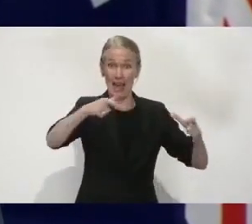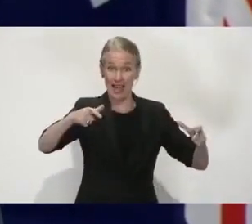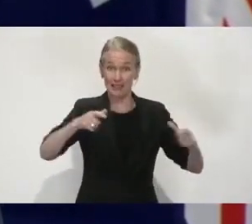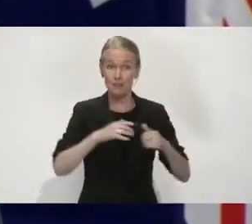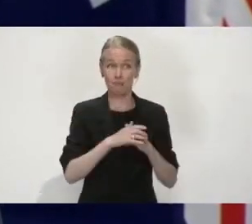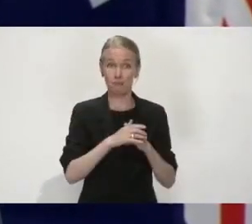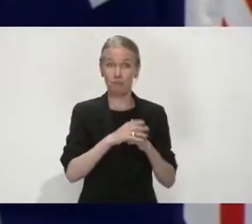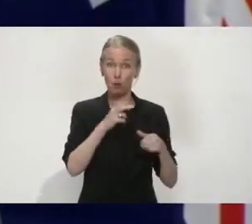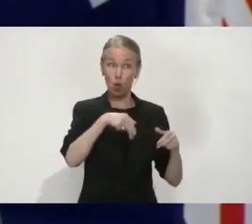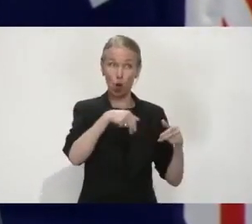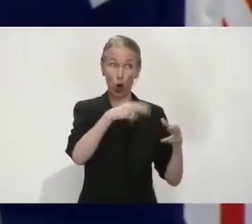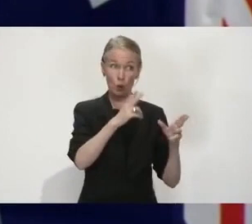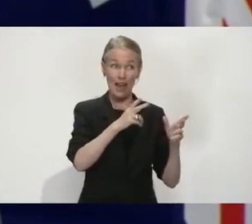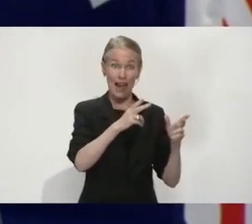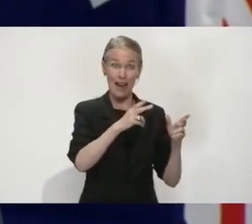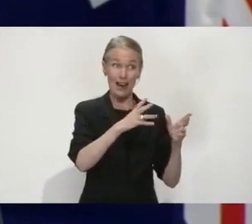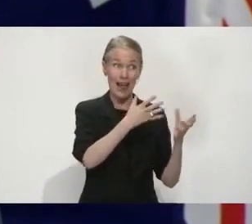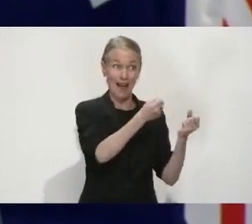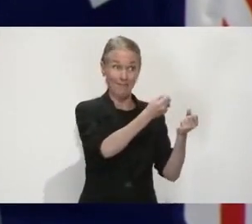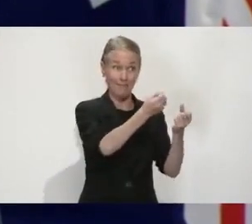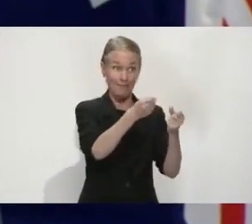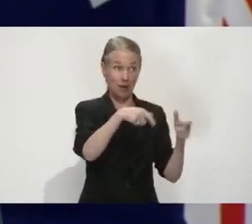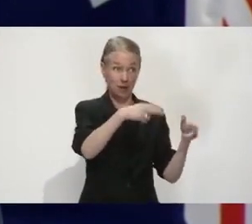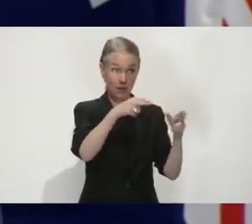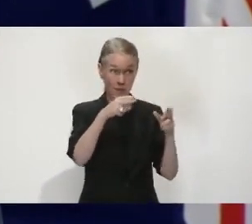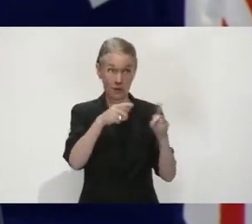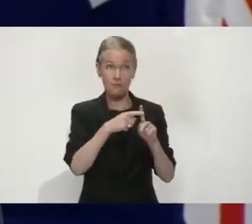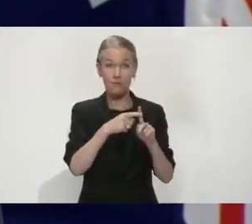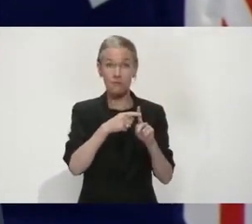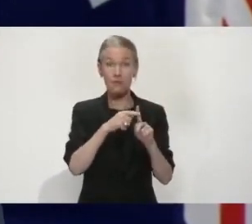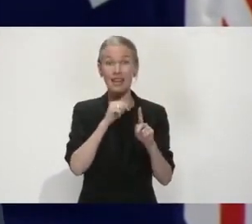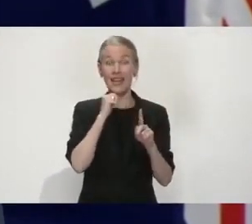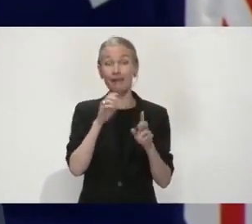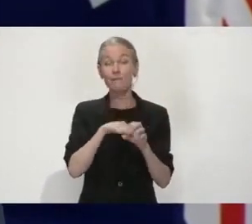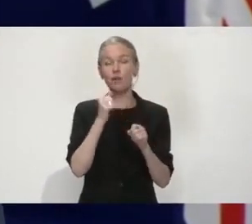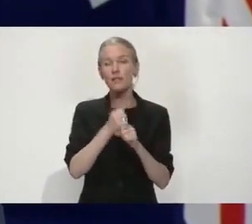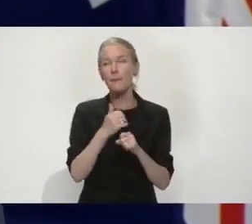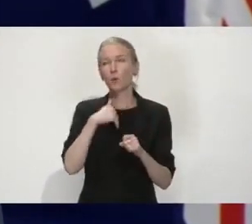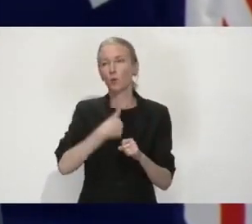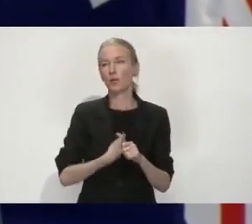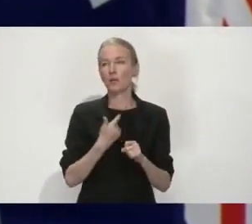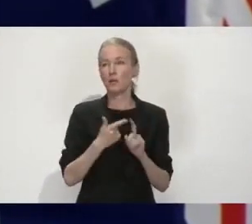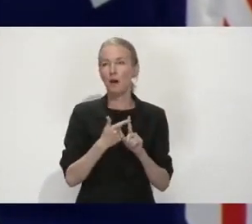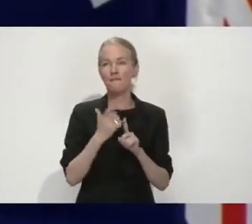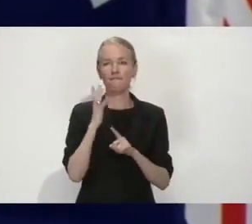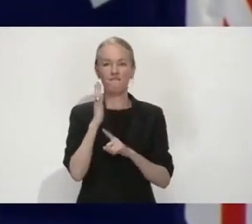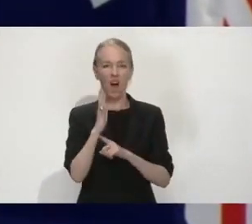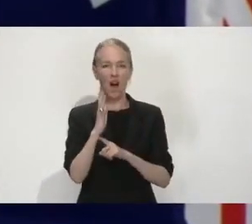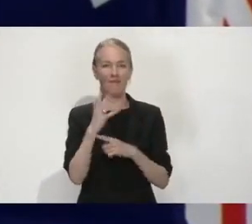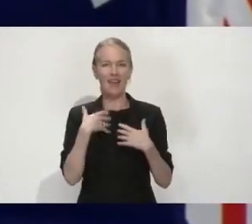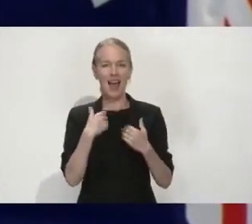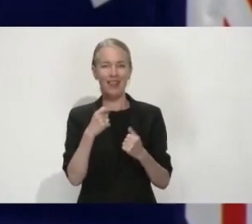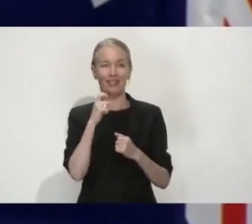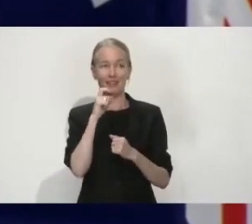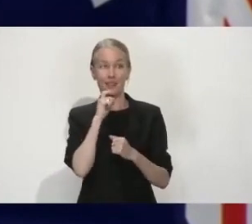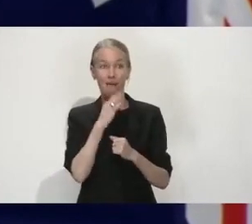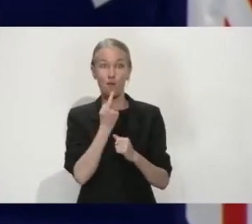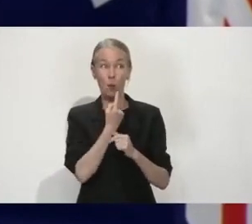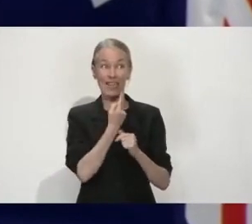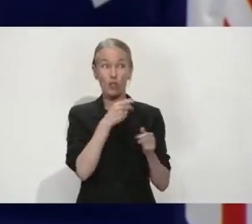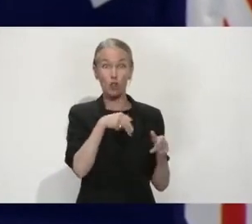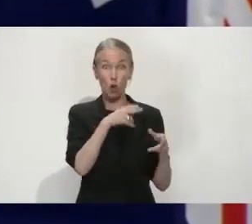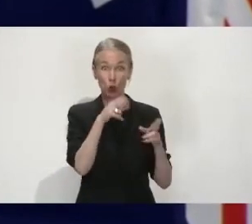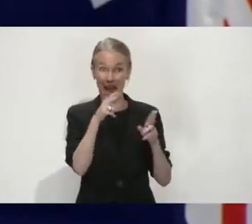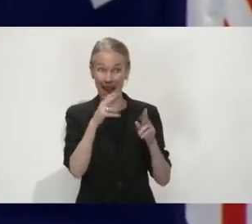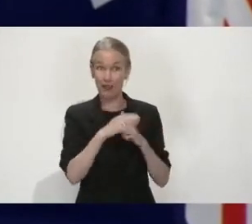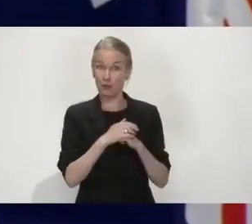that if the healthcare workers require only sort of a handful at each facility? To expand facilities? Yeah. So I think you've heard the Minister talk